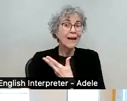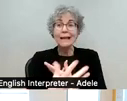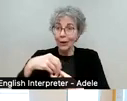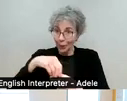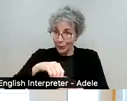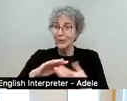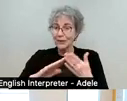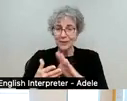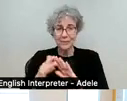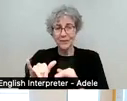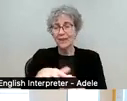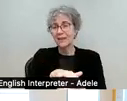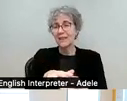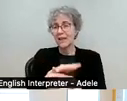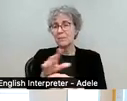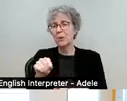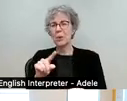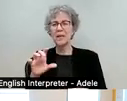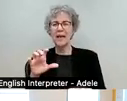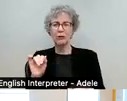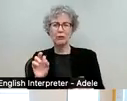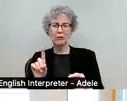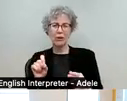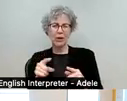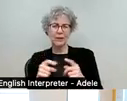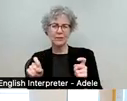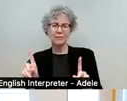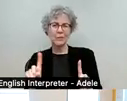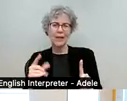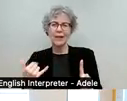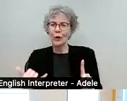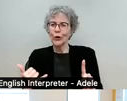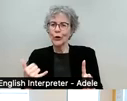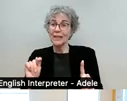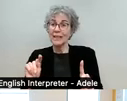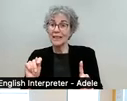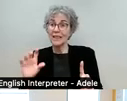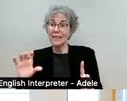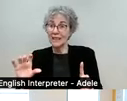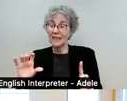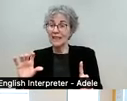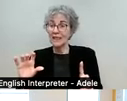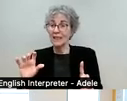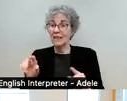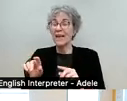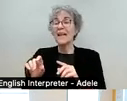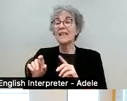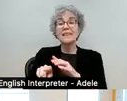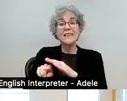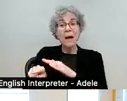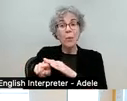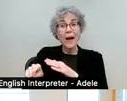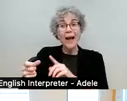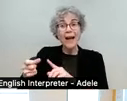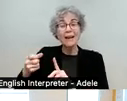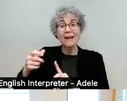This location is about 100 yards from where the current TTC subway expansion is in Scarborough. There's been a lot of